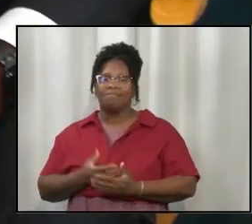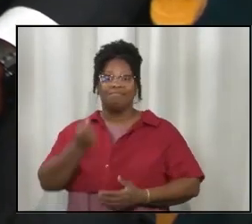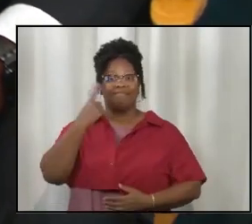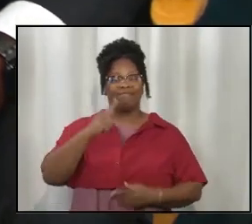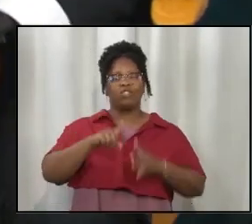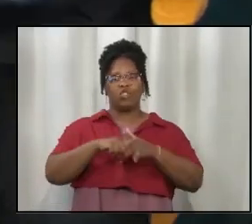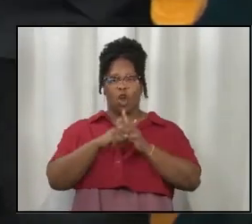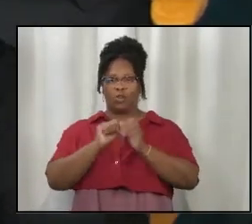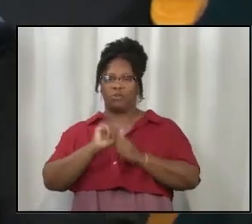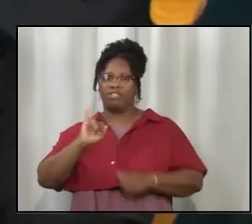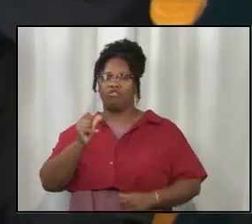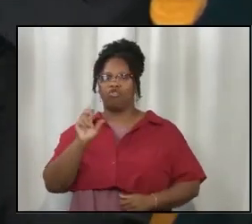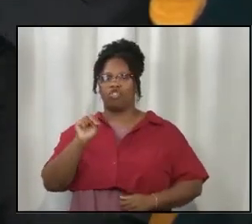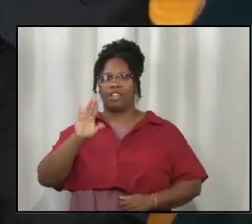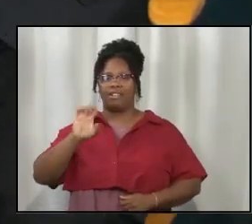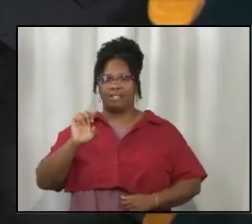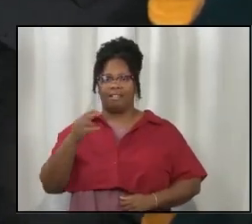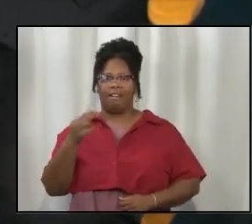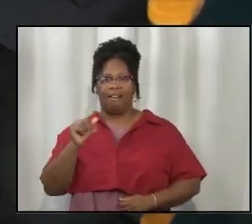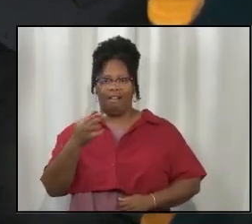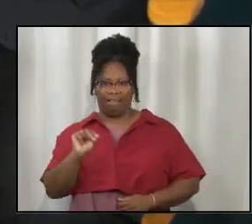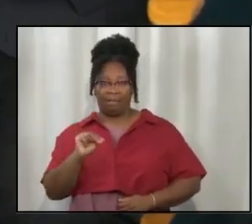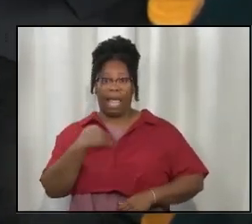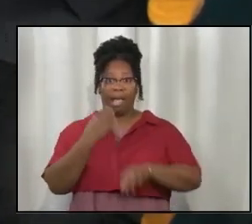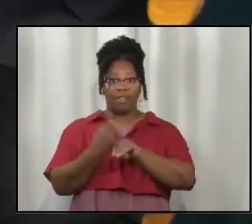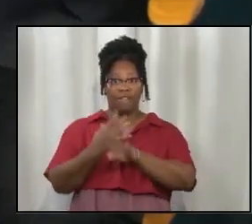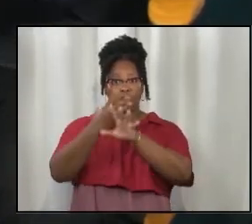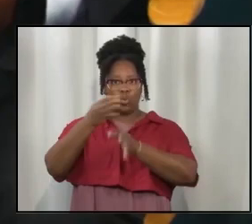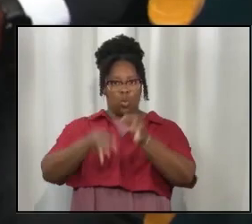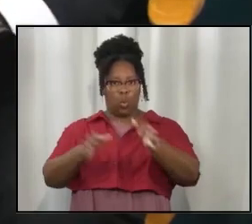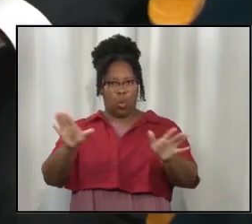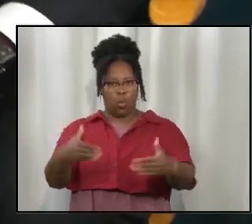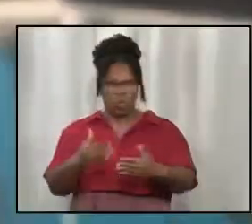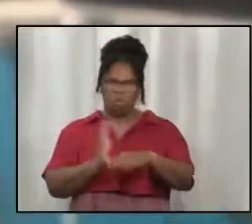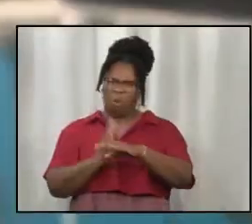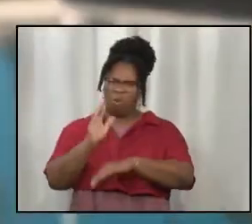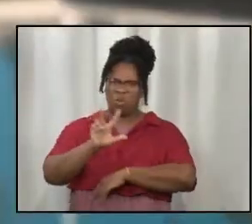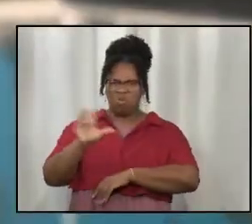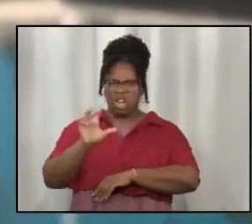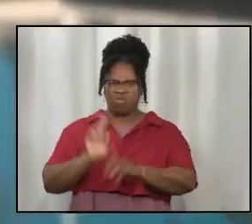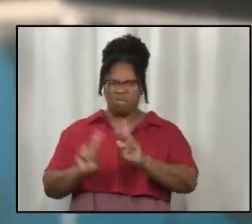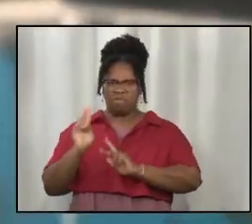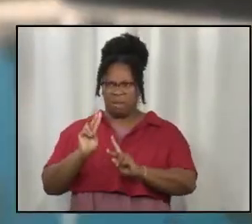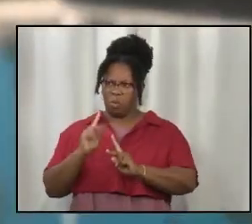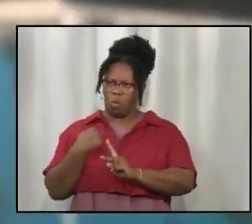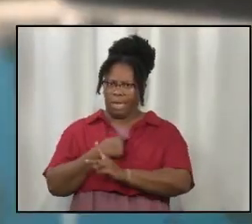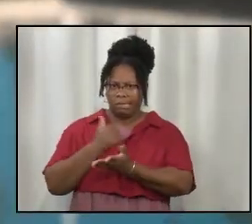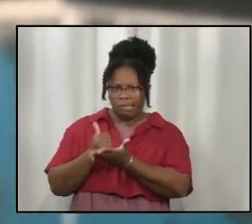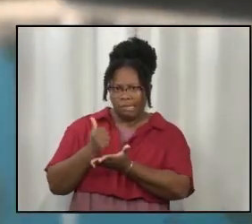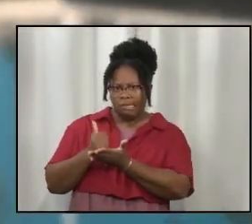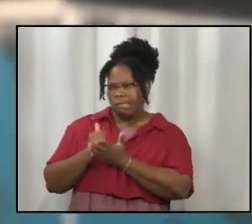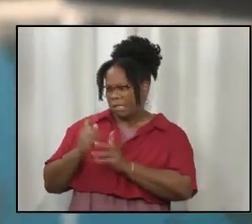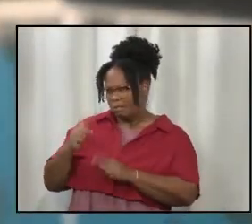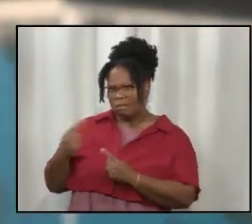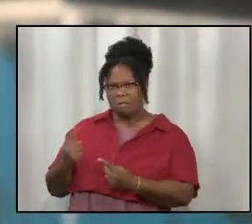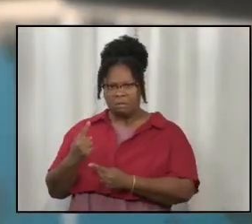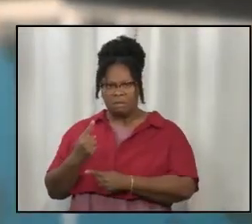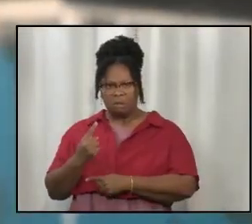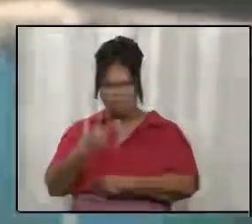have a virtual courtroom, and we've had over 300 people that have been assisted just in the 2 years since the pilot program